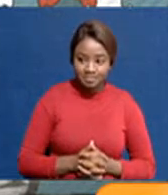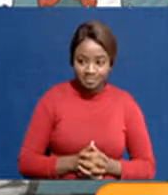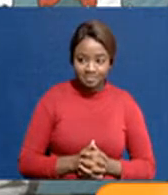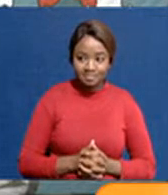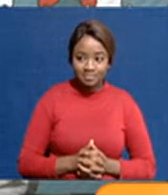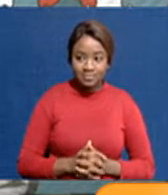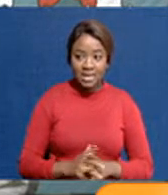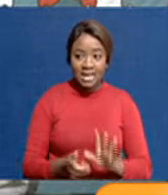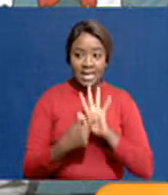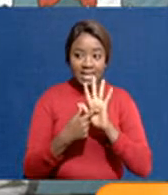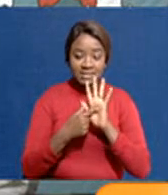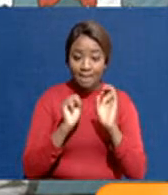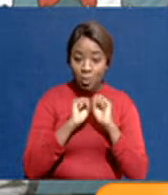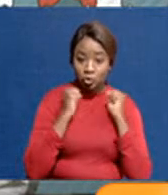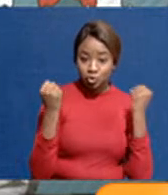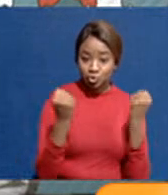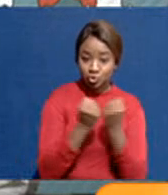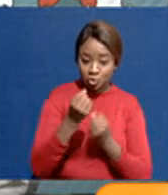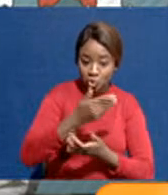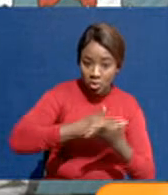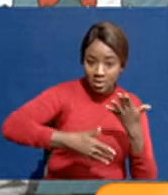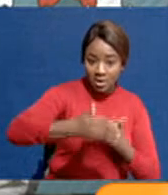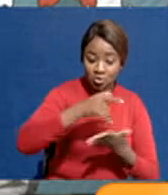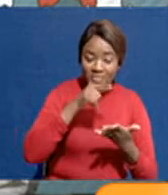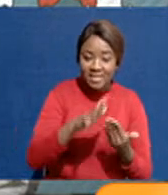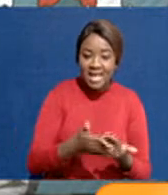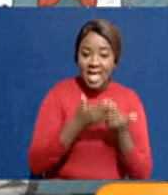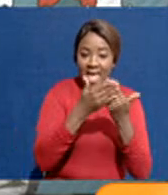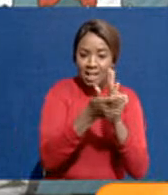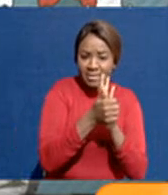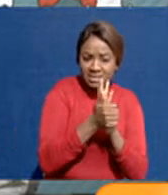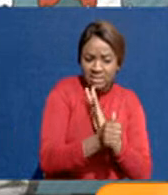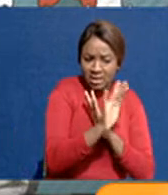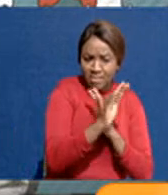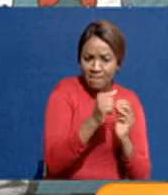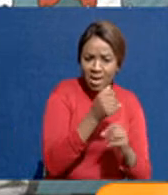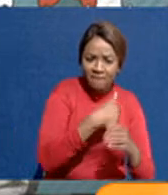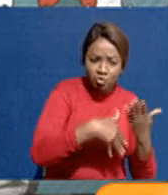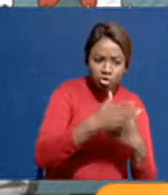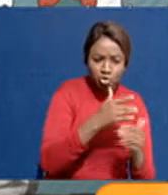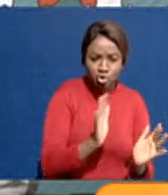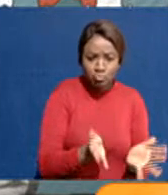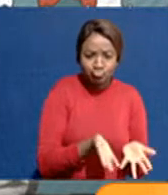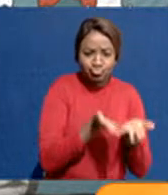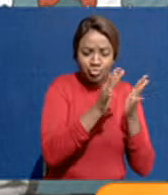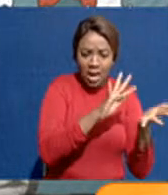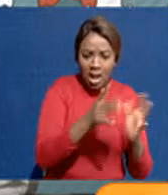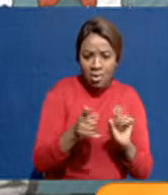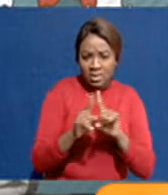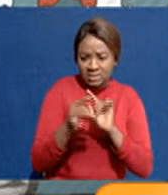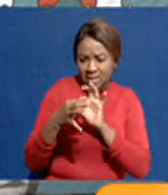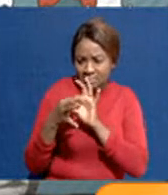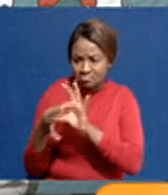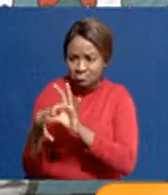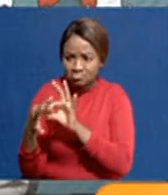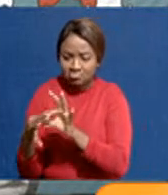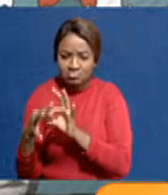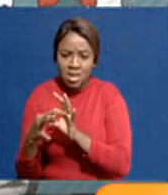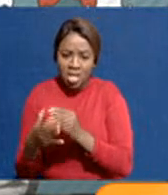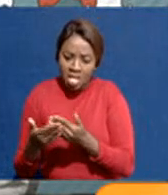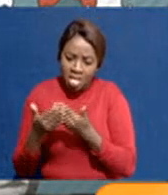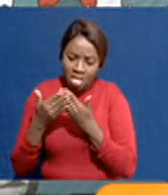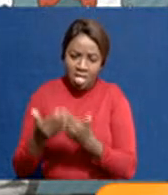therapy that focuses on improving social skills and building emotional bonds is crucial, as well as